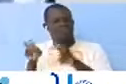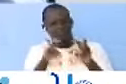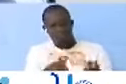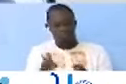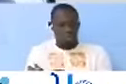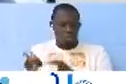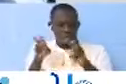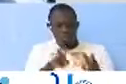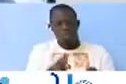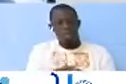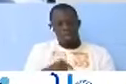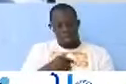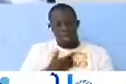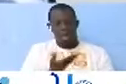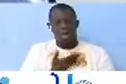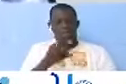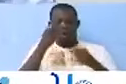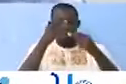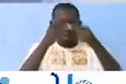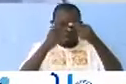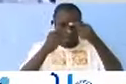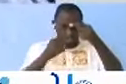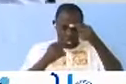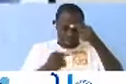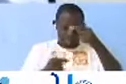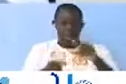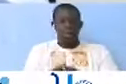list, I had my list with me.